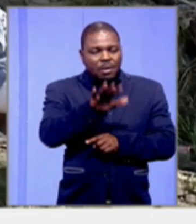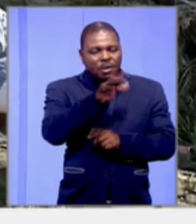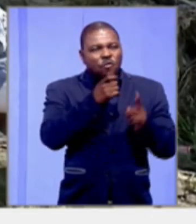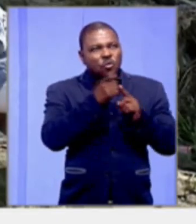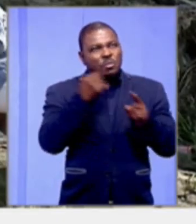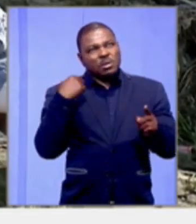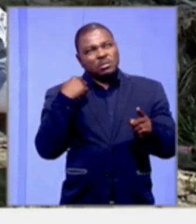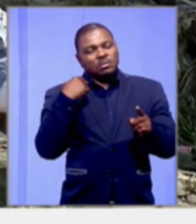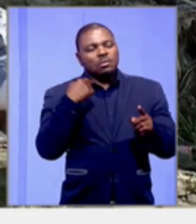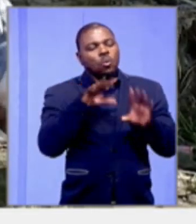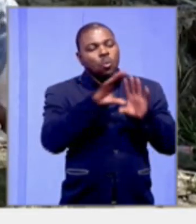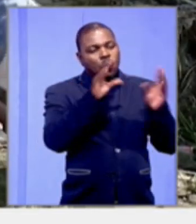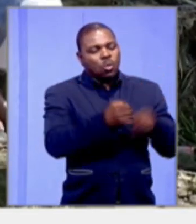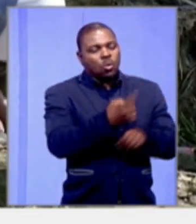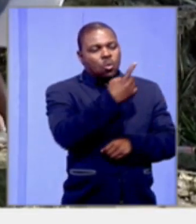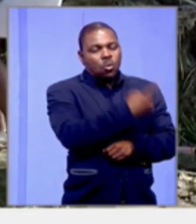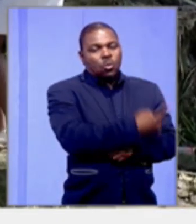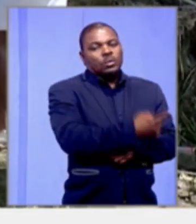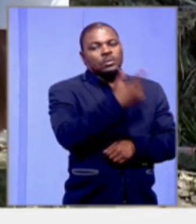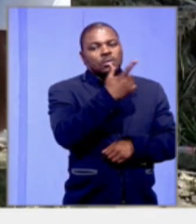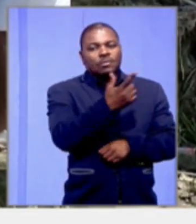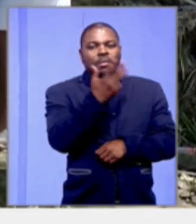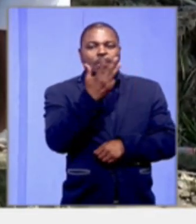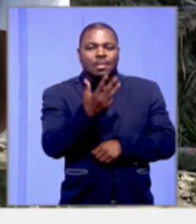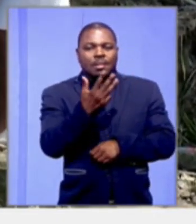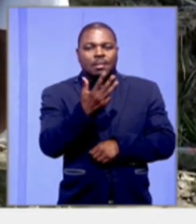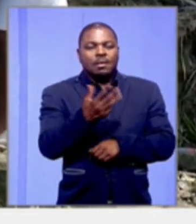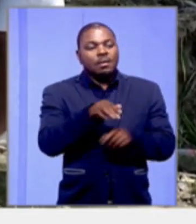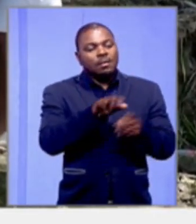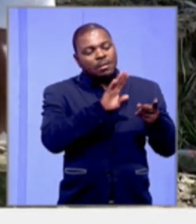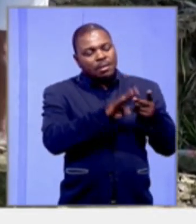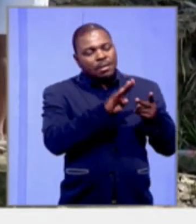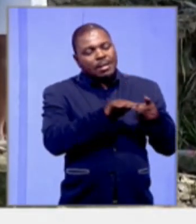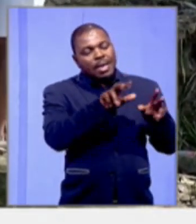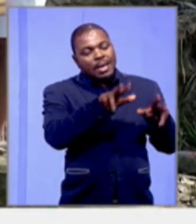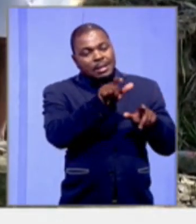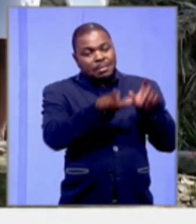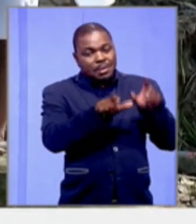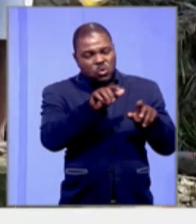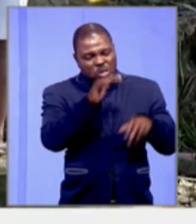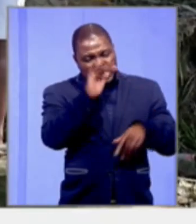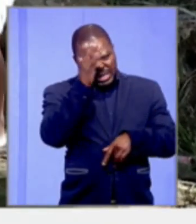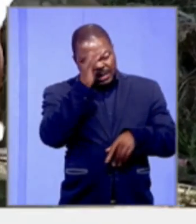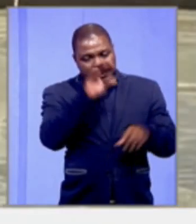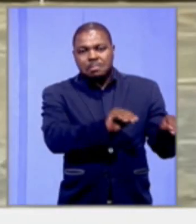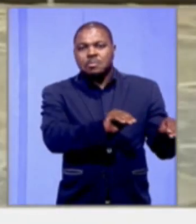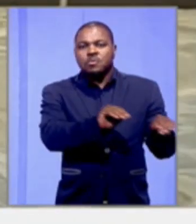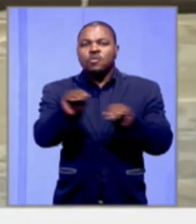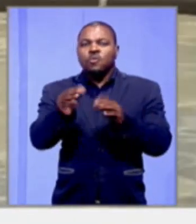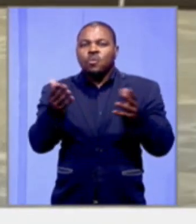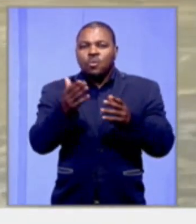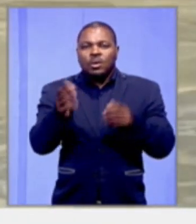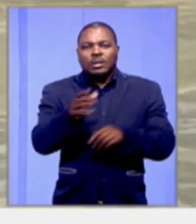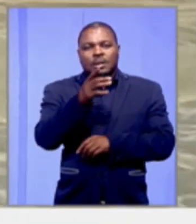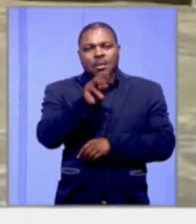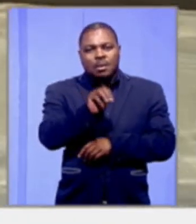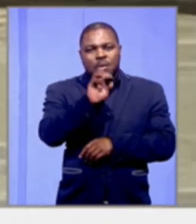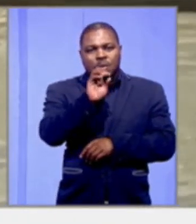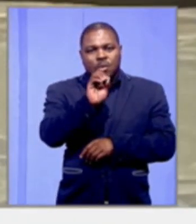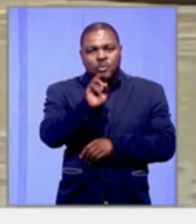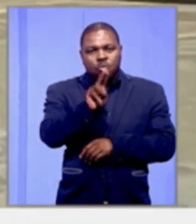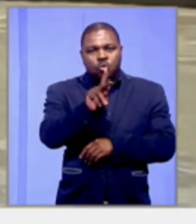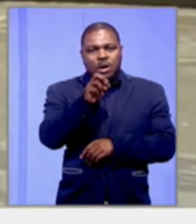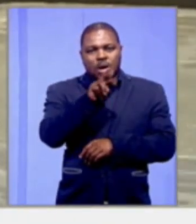legolo 79. Palo ye e akaretsa balwetse ba 18 bao ba šutšeditšwego bookeleng jwa Dr George